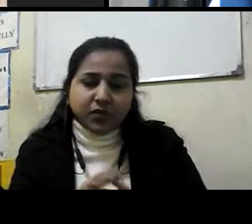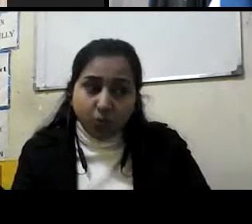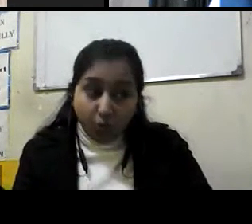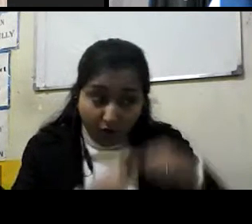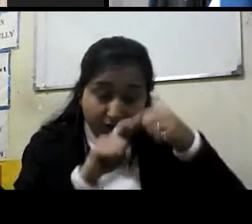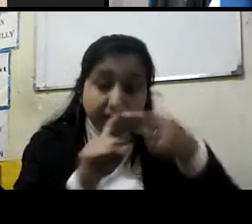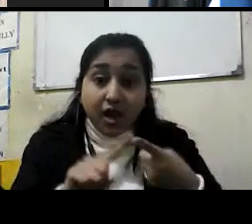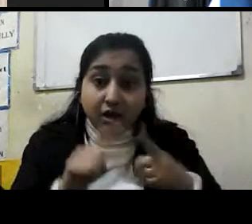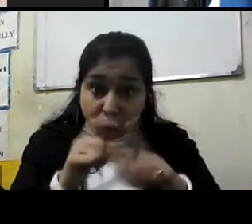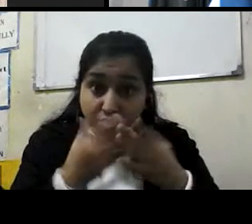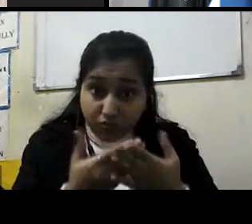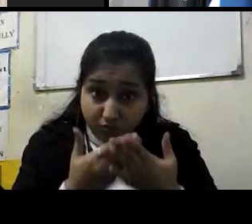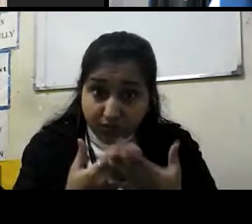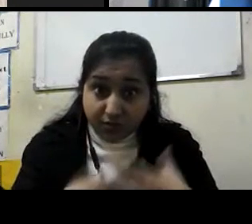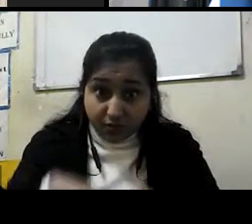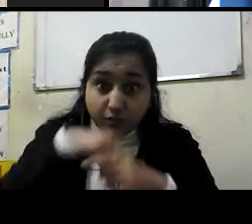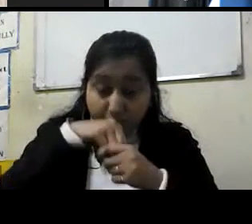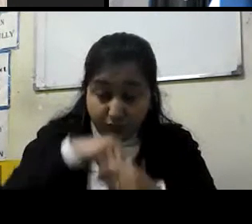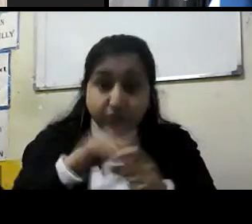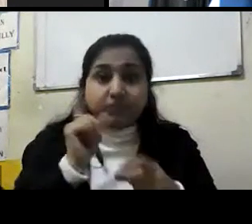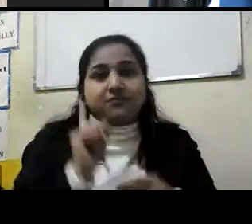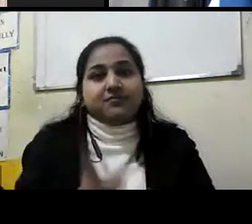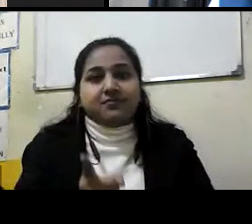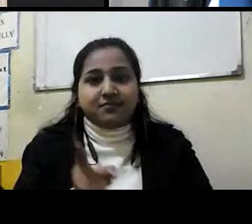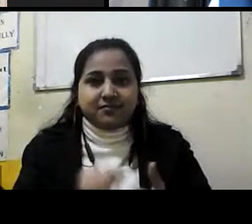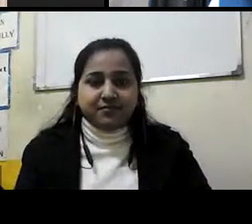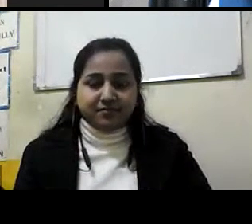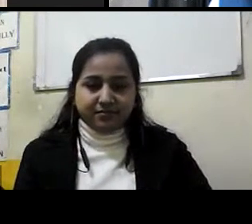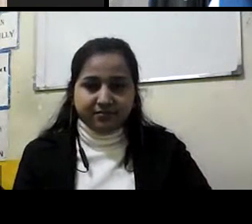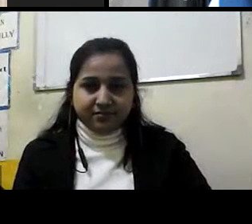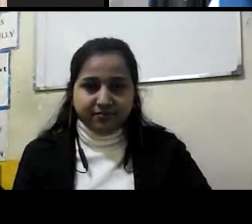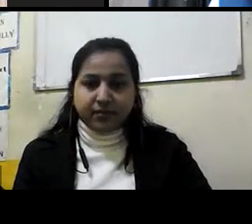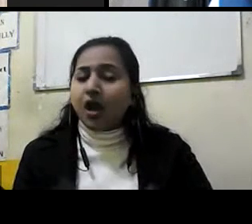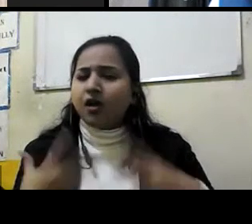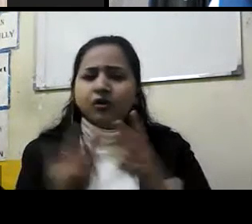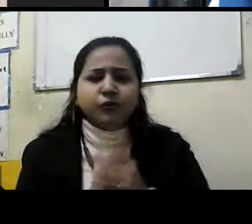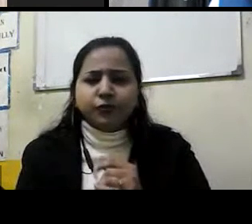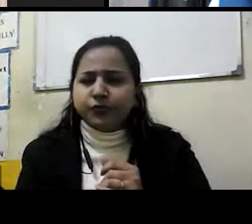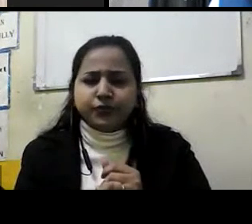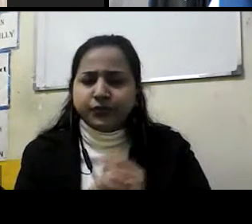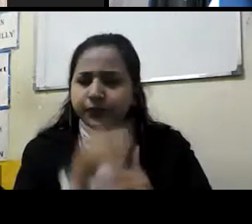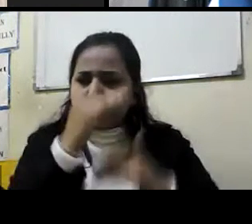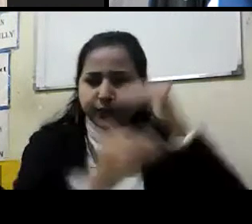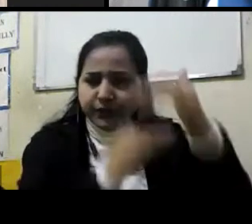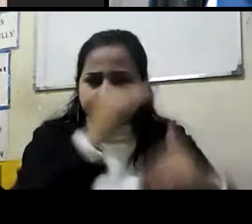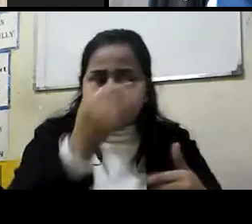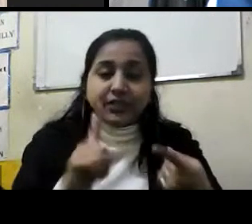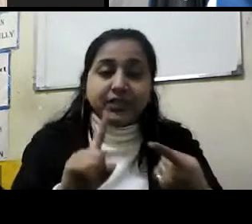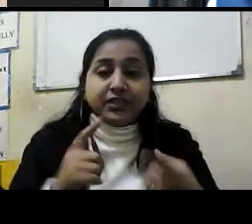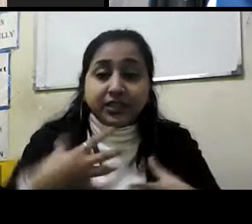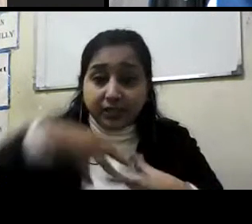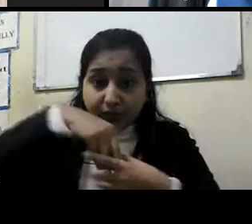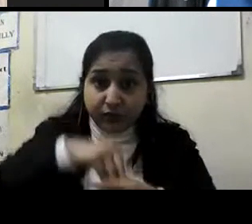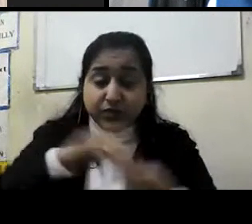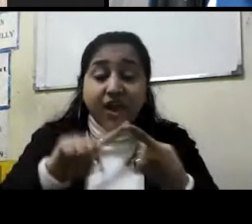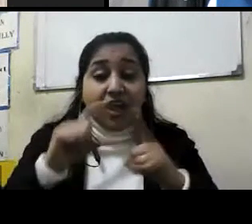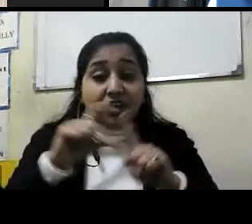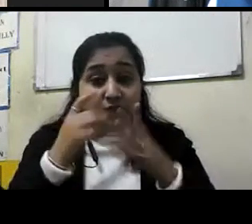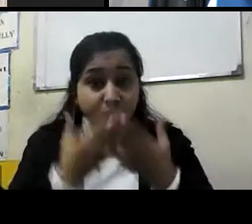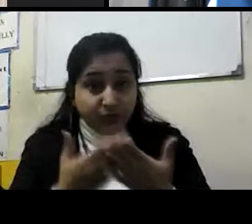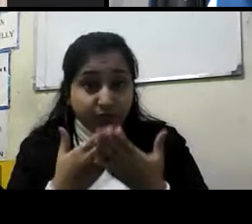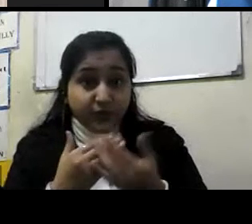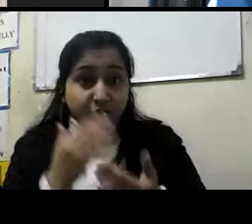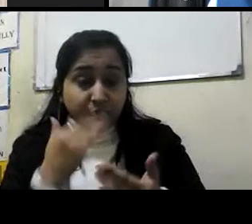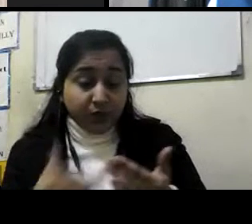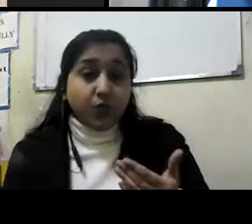education unless the education system is inclusive. So how do we build those inclusive education? Technology is making it even